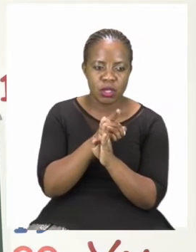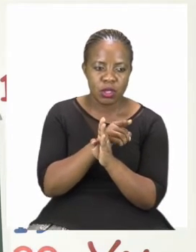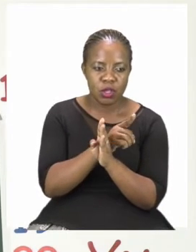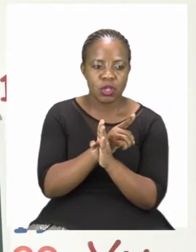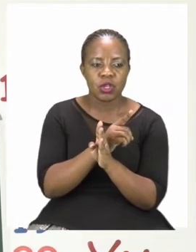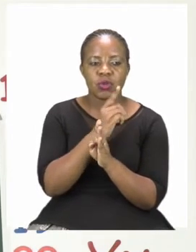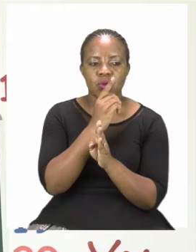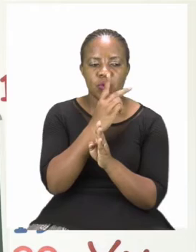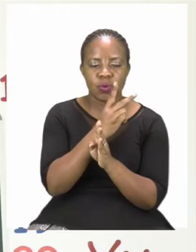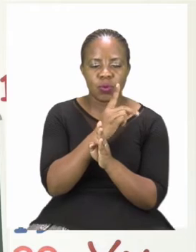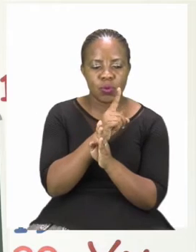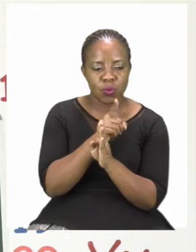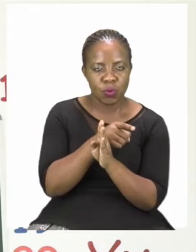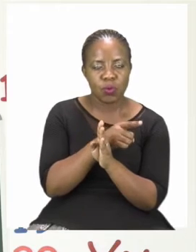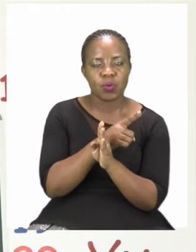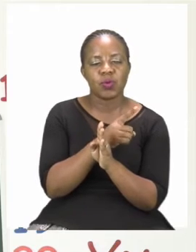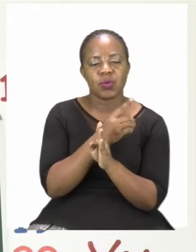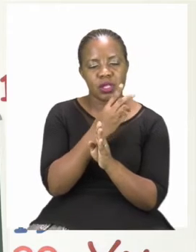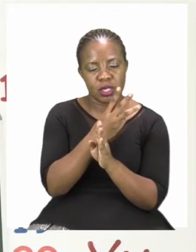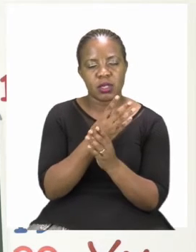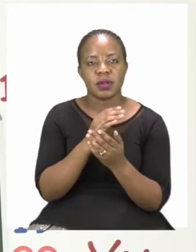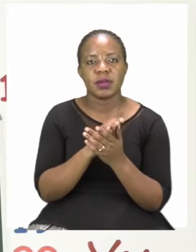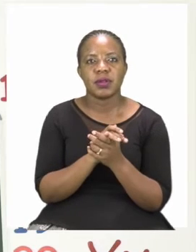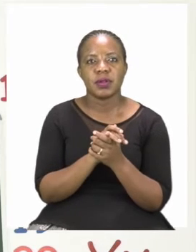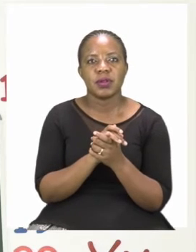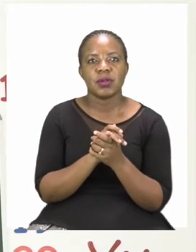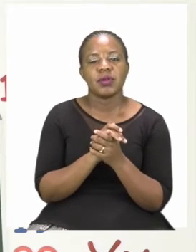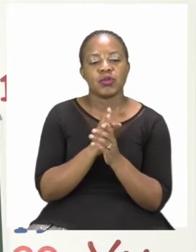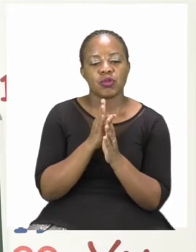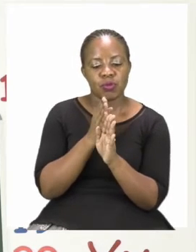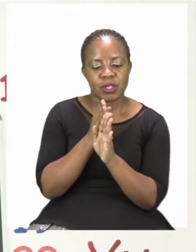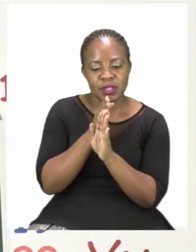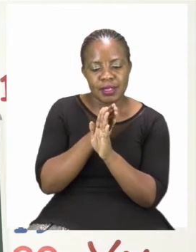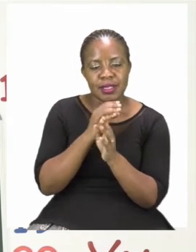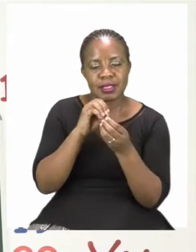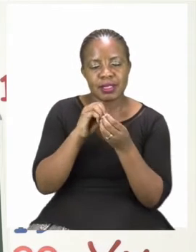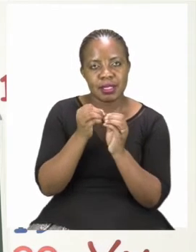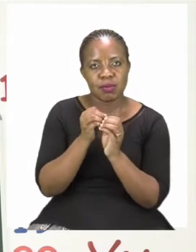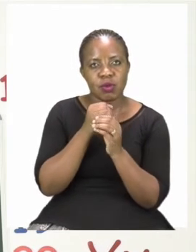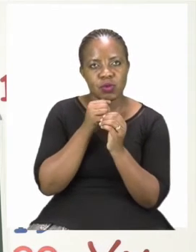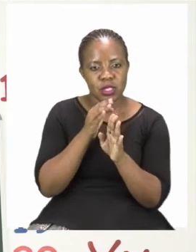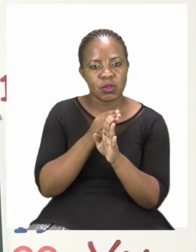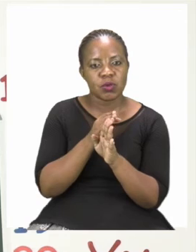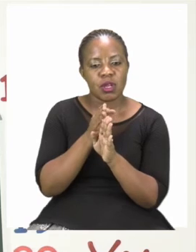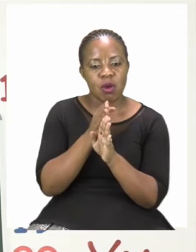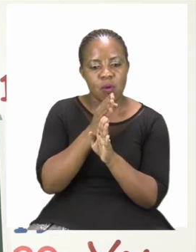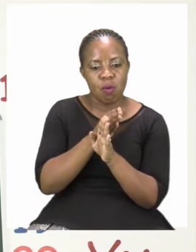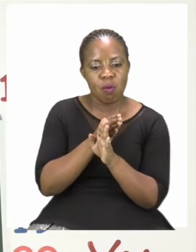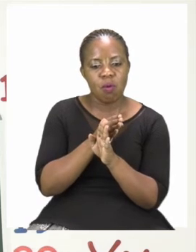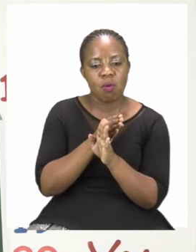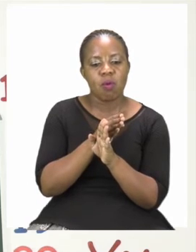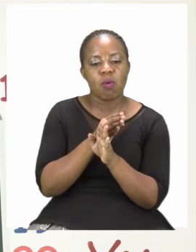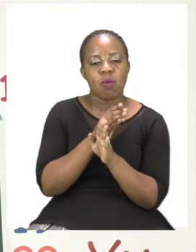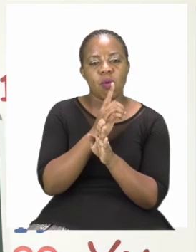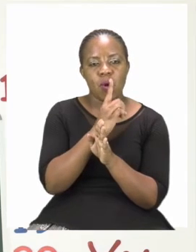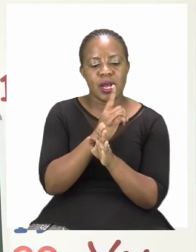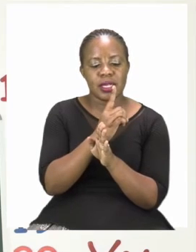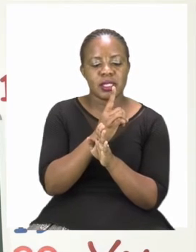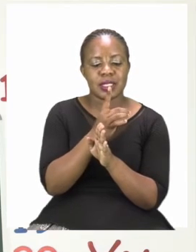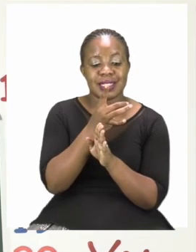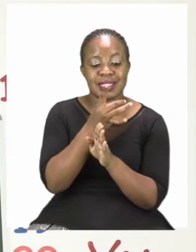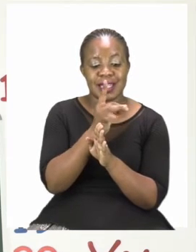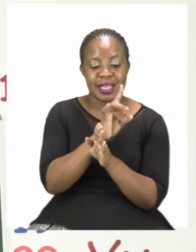we have now come to the end of our lesson, and boys and girls, I hope that you had fun. And remember, you